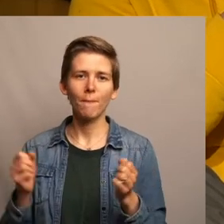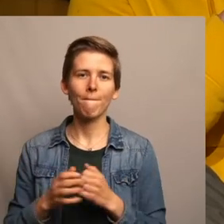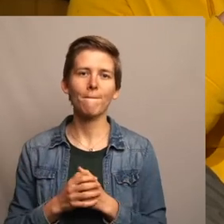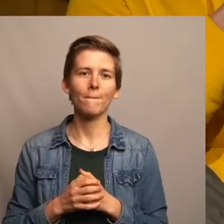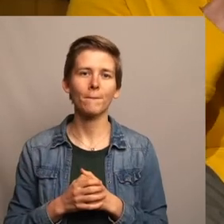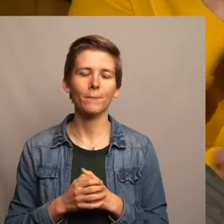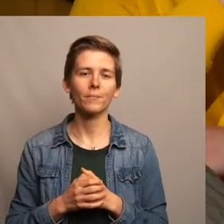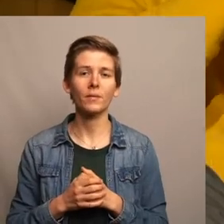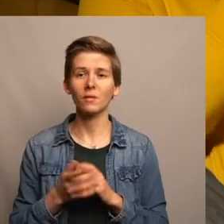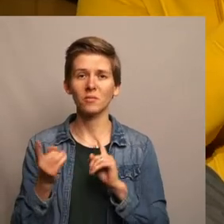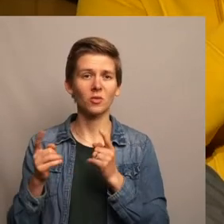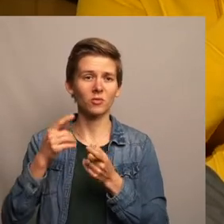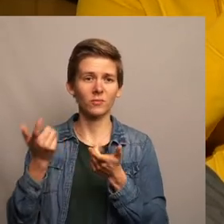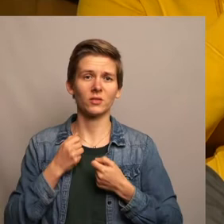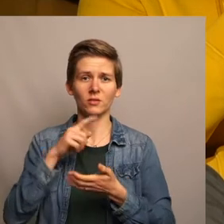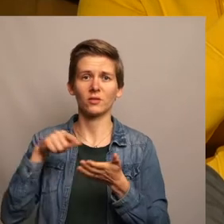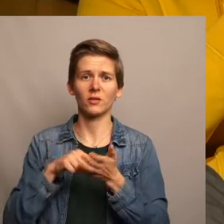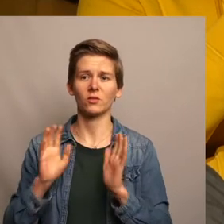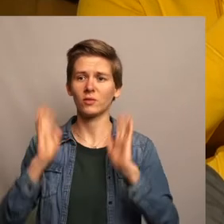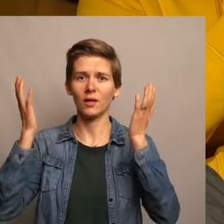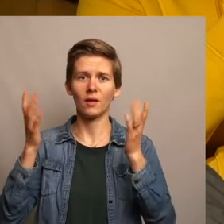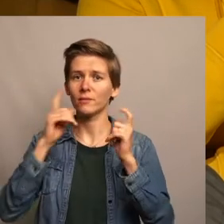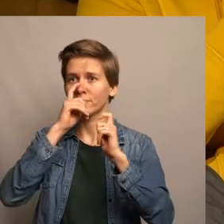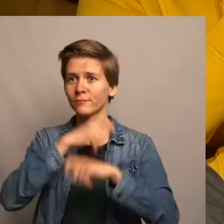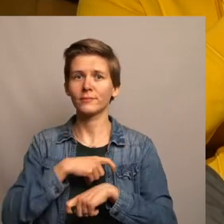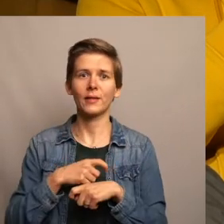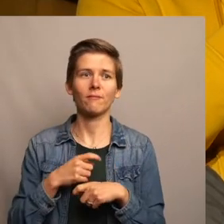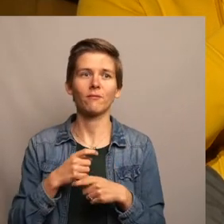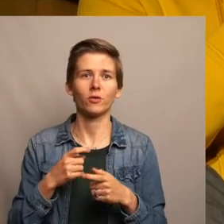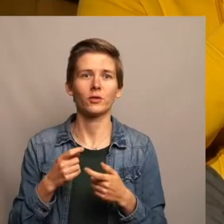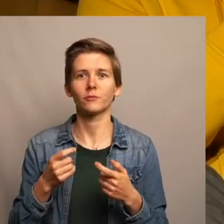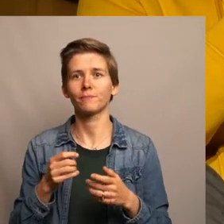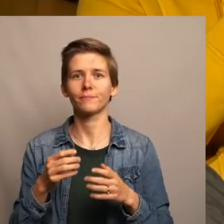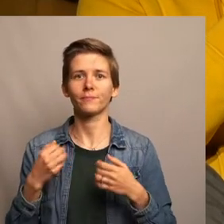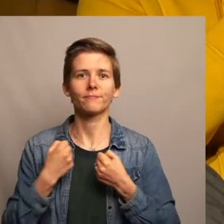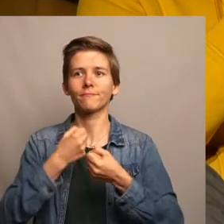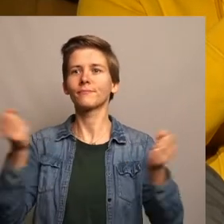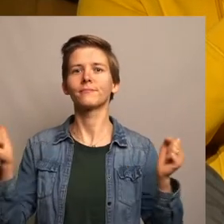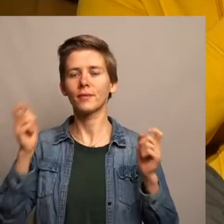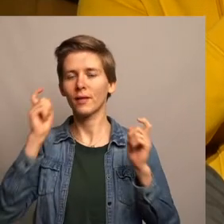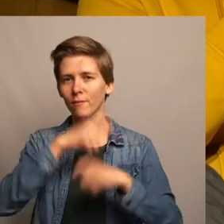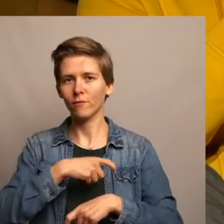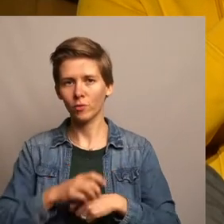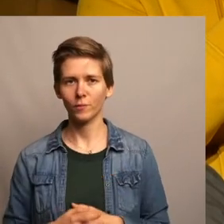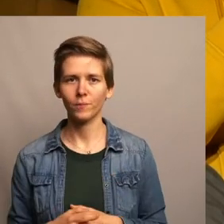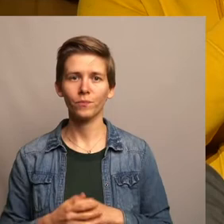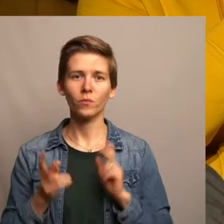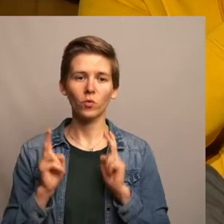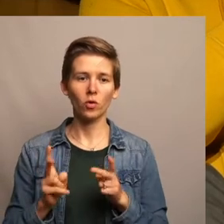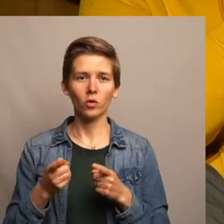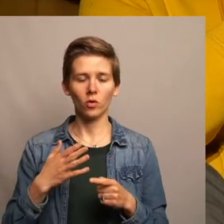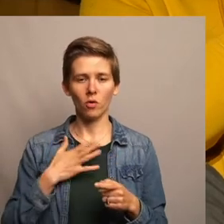in a reception center like that. Also, when something happen out from your community, the safe